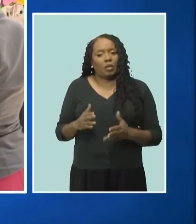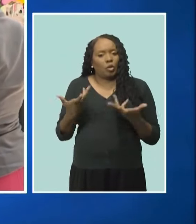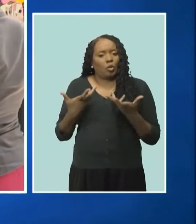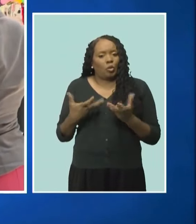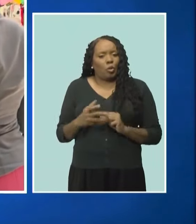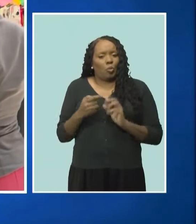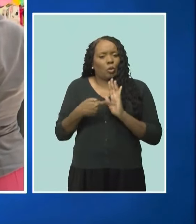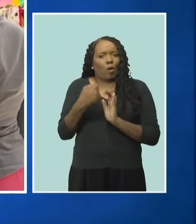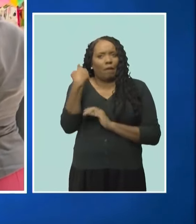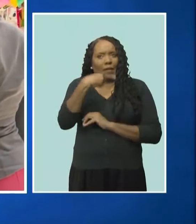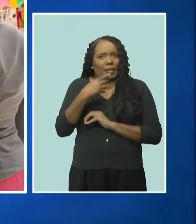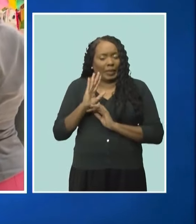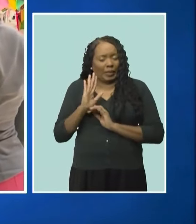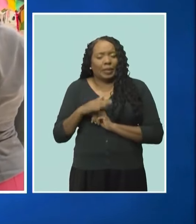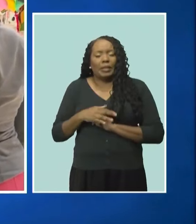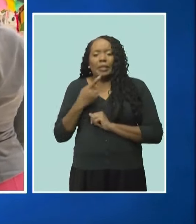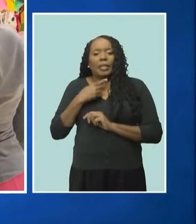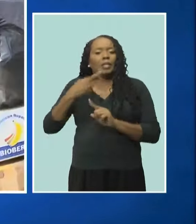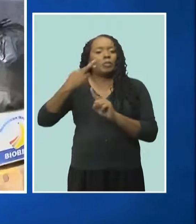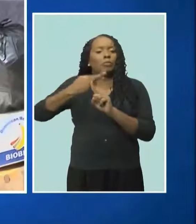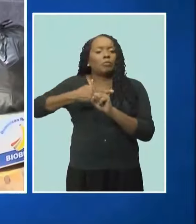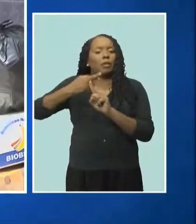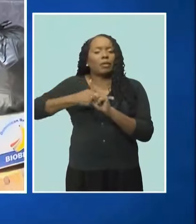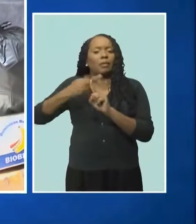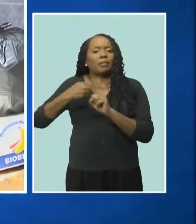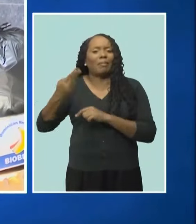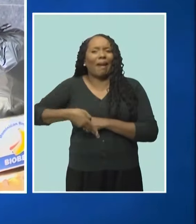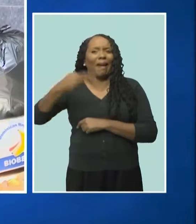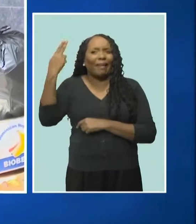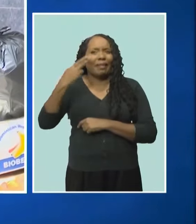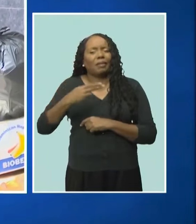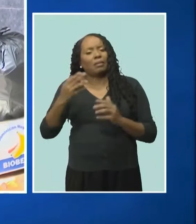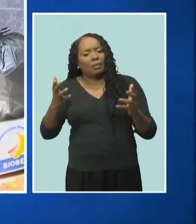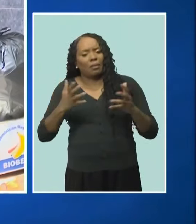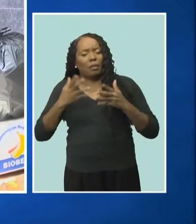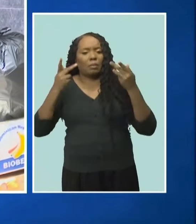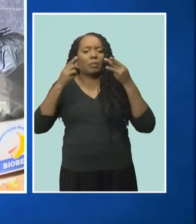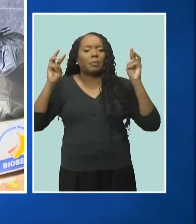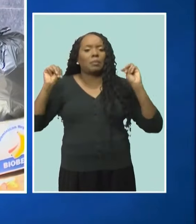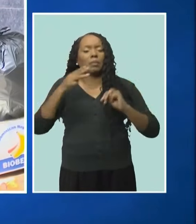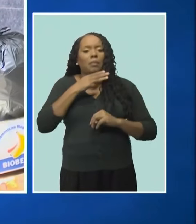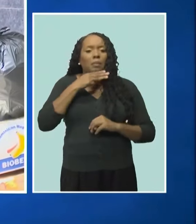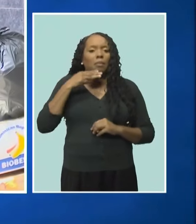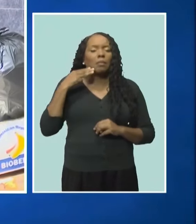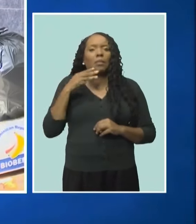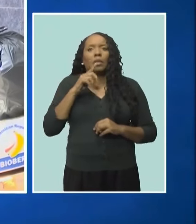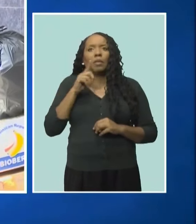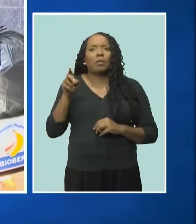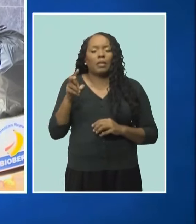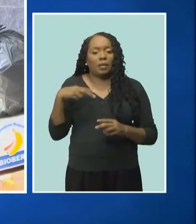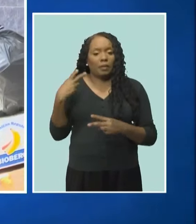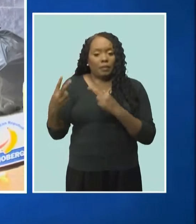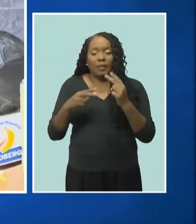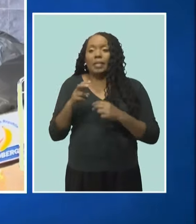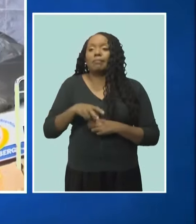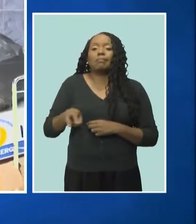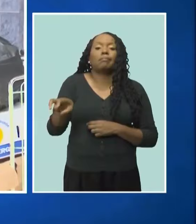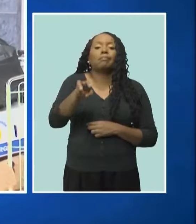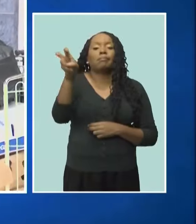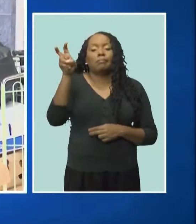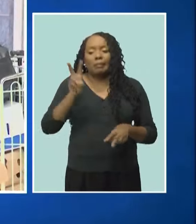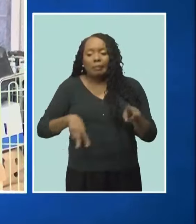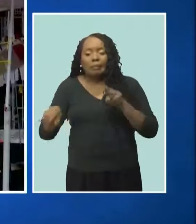give her name says rent is too high and is calling on Prime Minister Mia Amor-Motley to tour the area to see firsthand